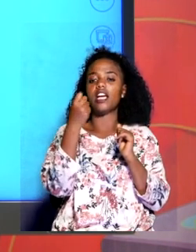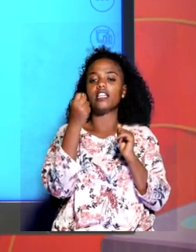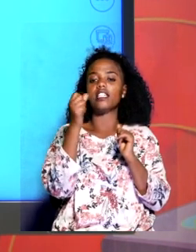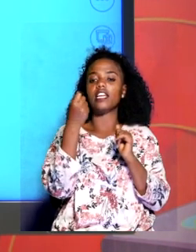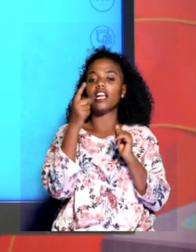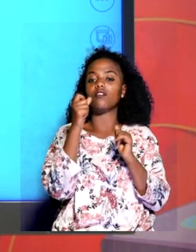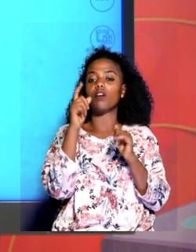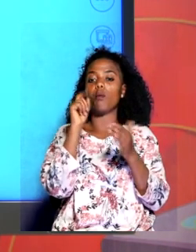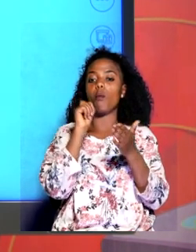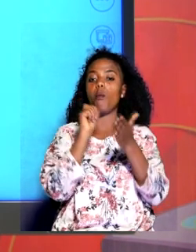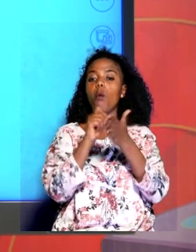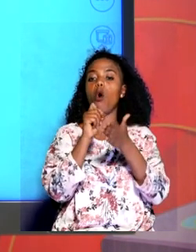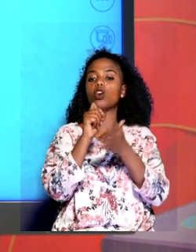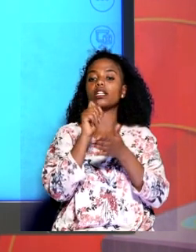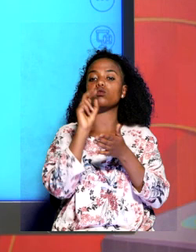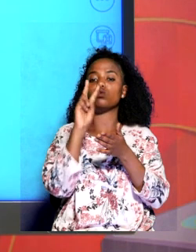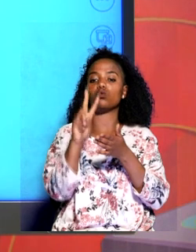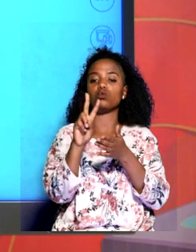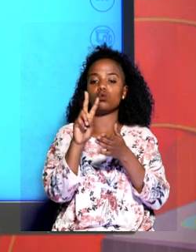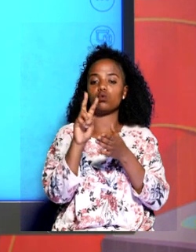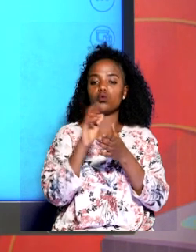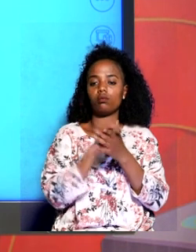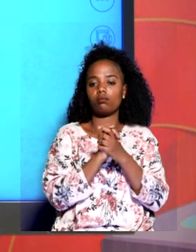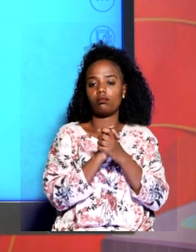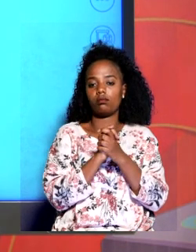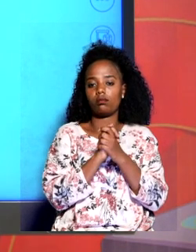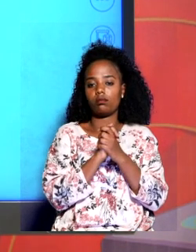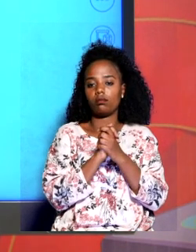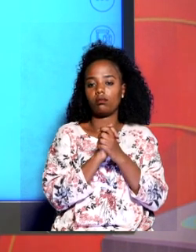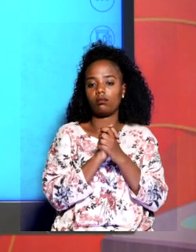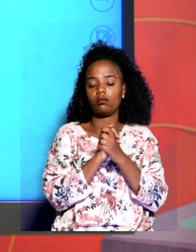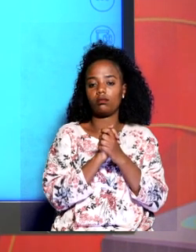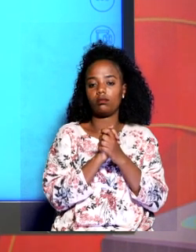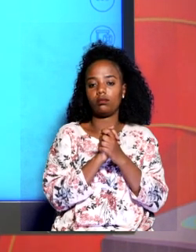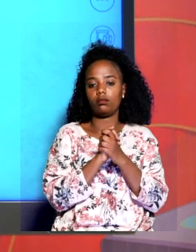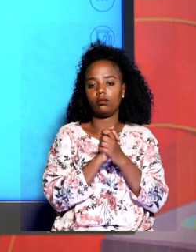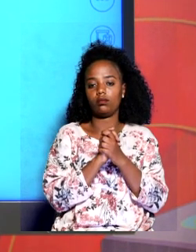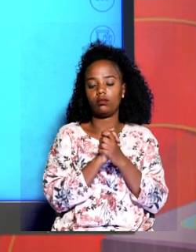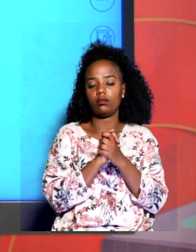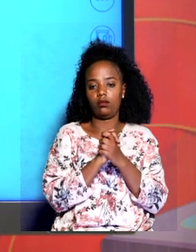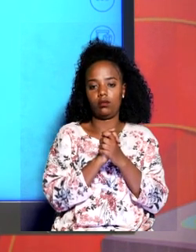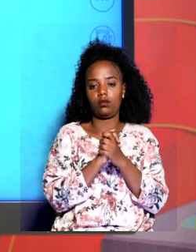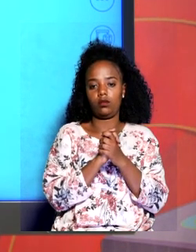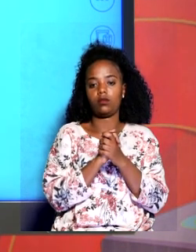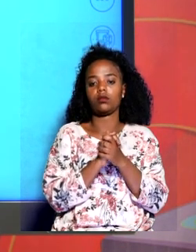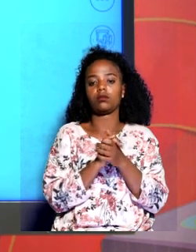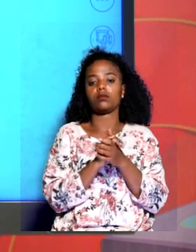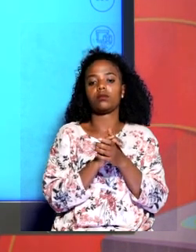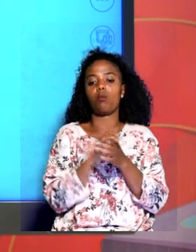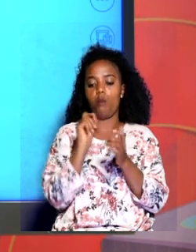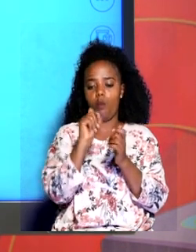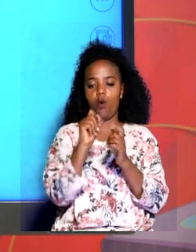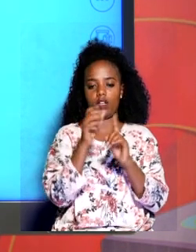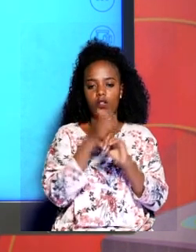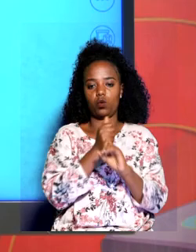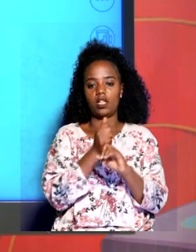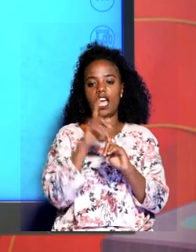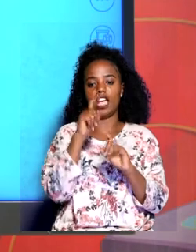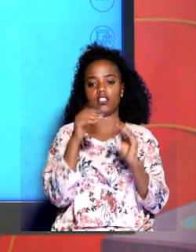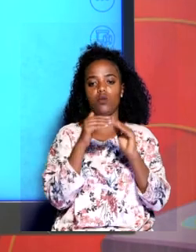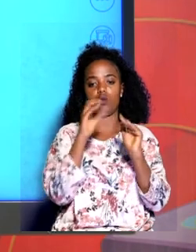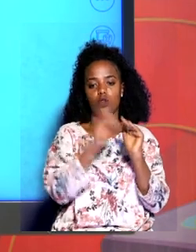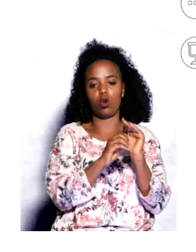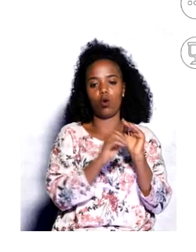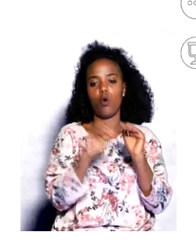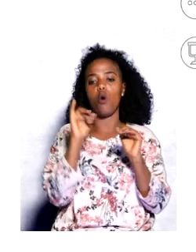assume 11.2 be here. So, we have this point. When x is 0, y